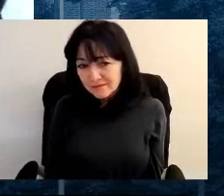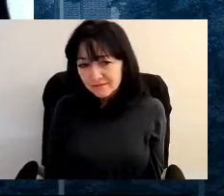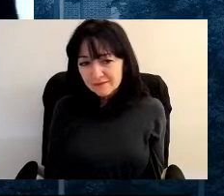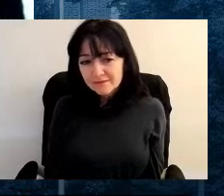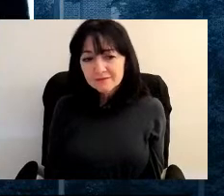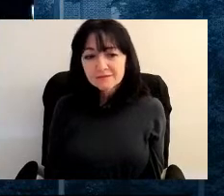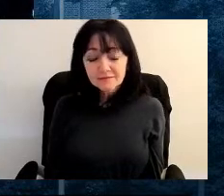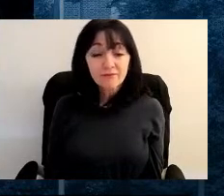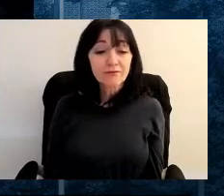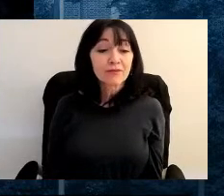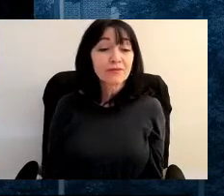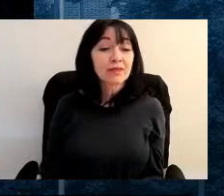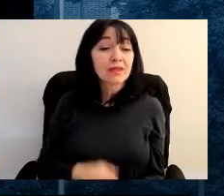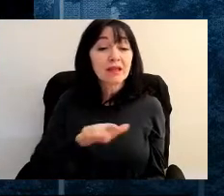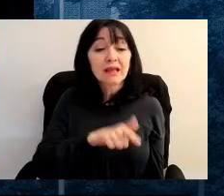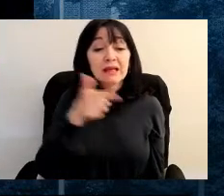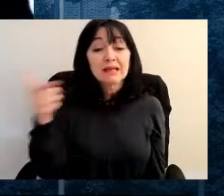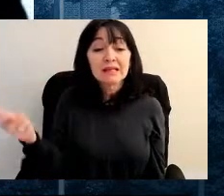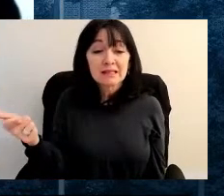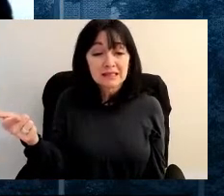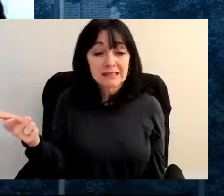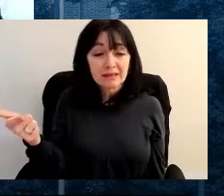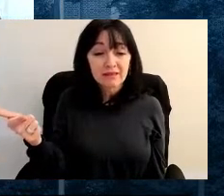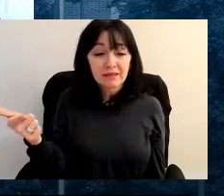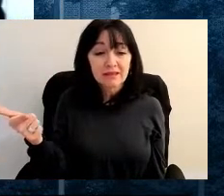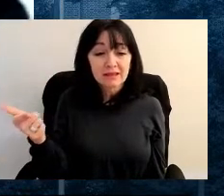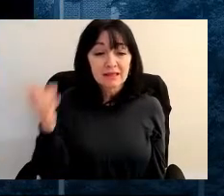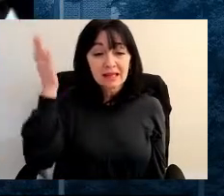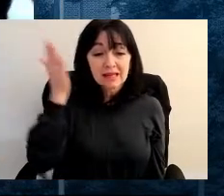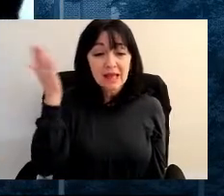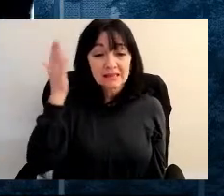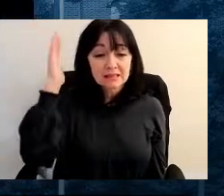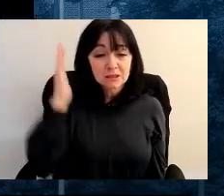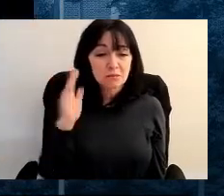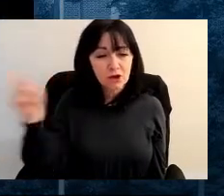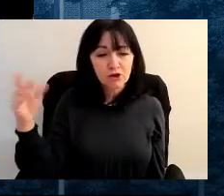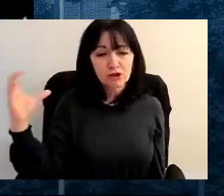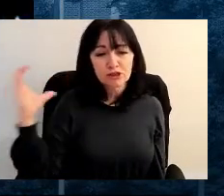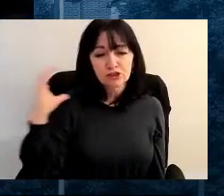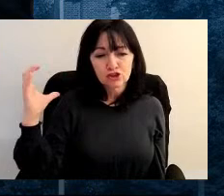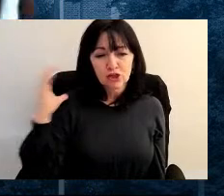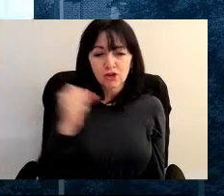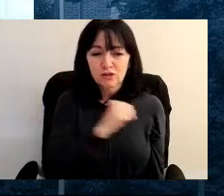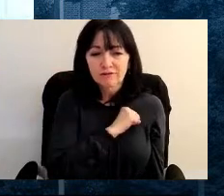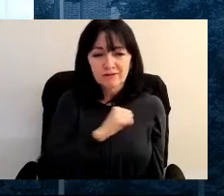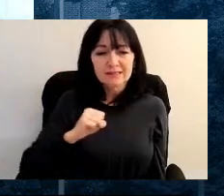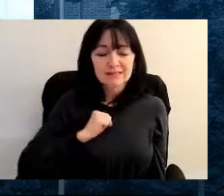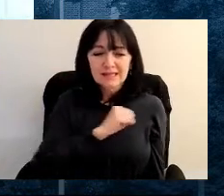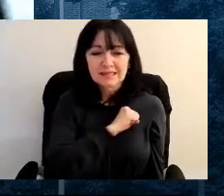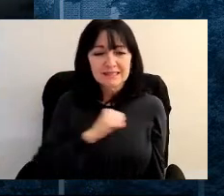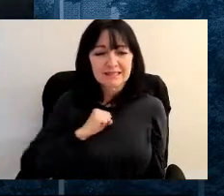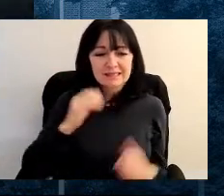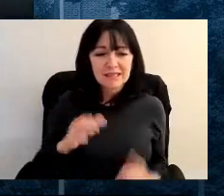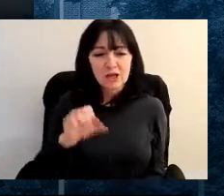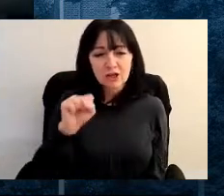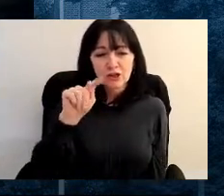And the next speaker will be the chair of the Senate Education Committee, Senator Sturgeon.